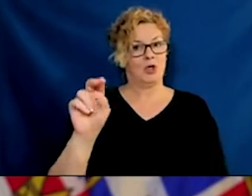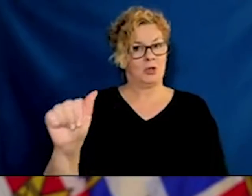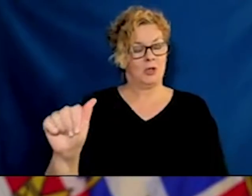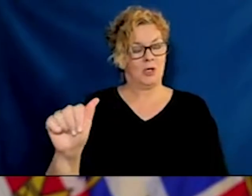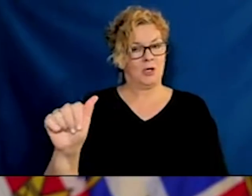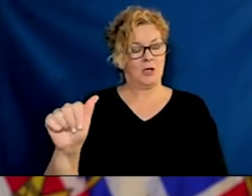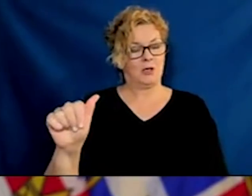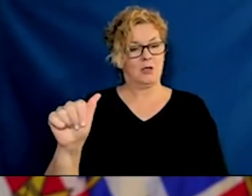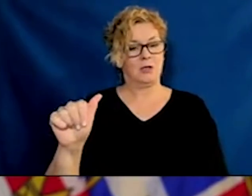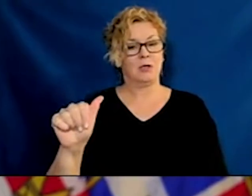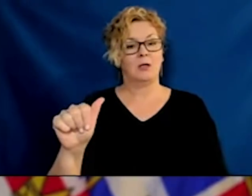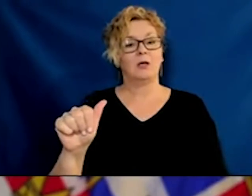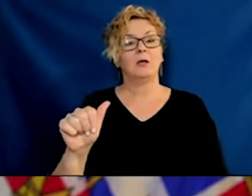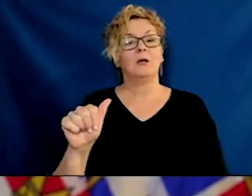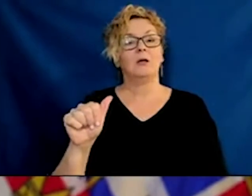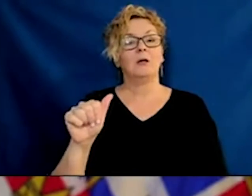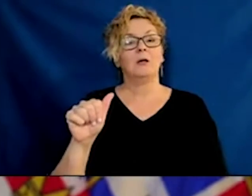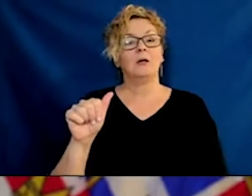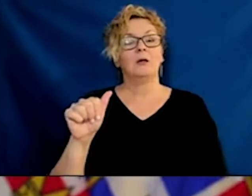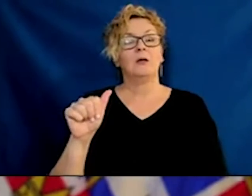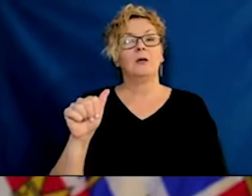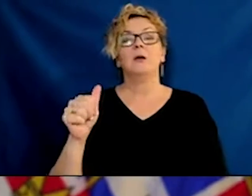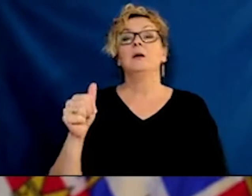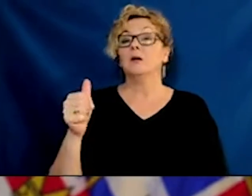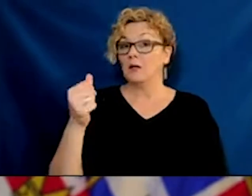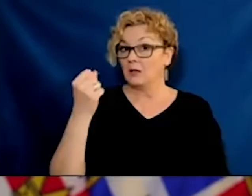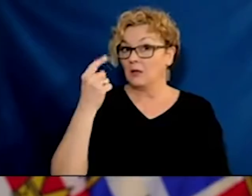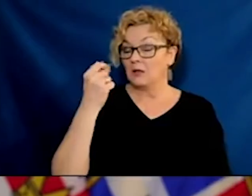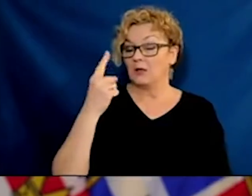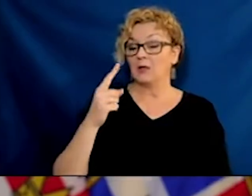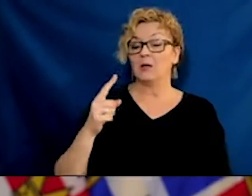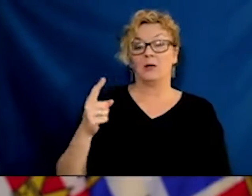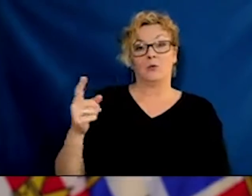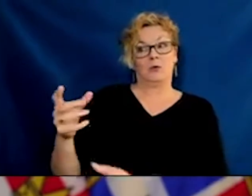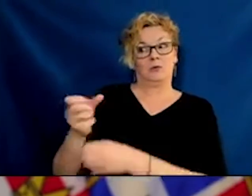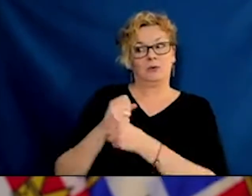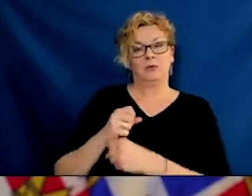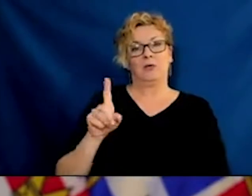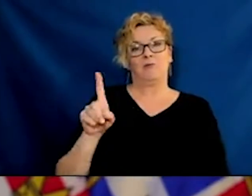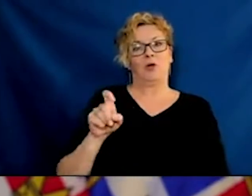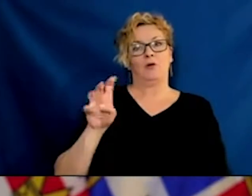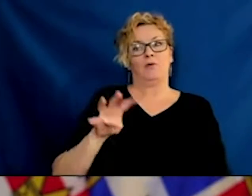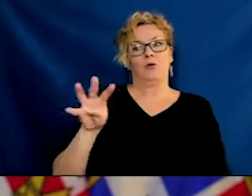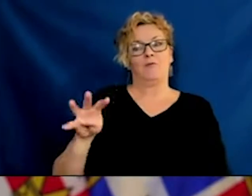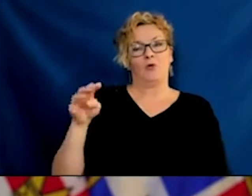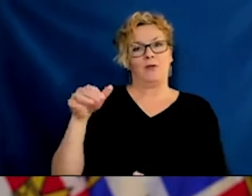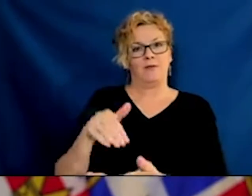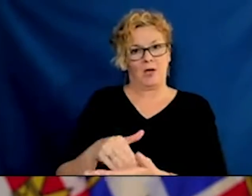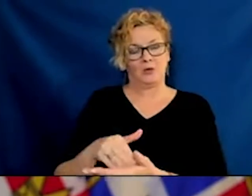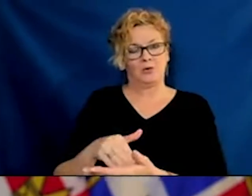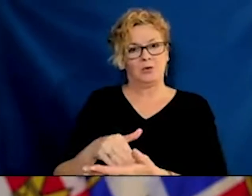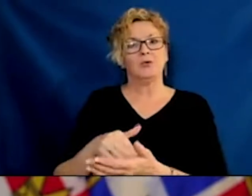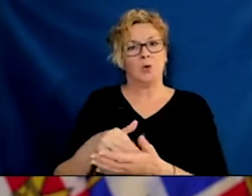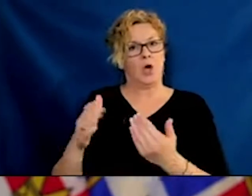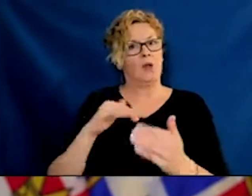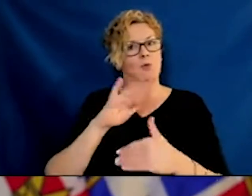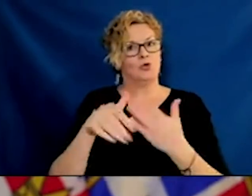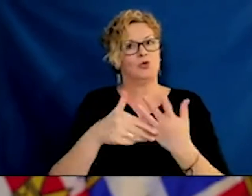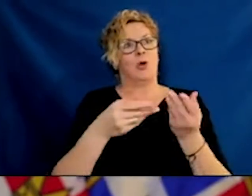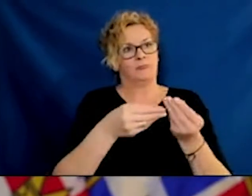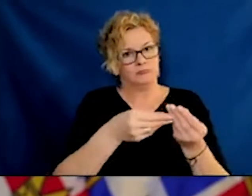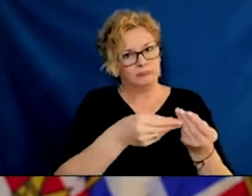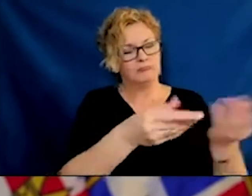of the 144,500 doses we have received as of today. And it also